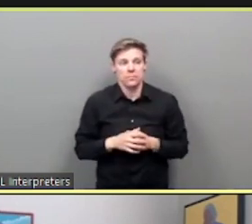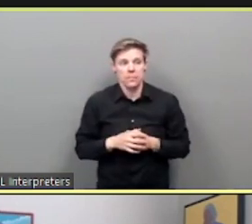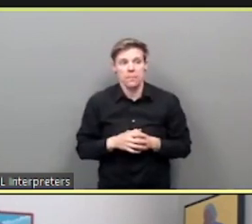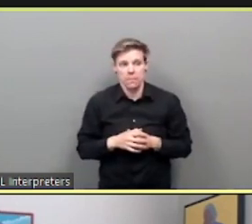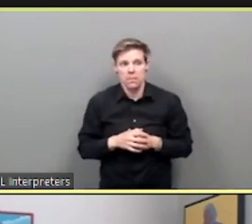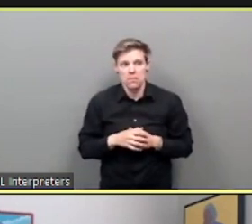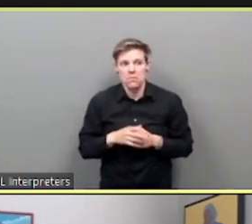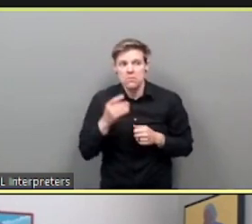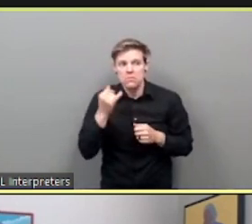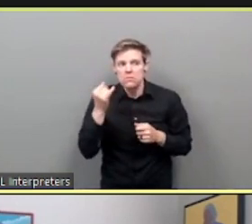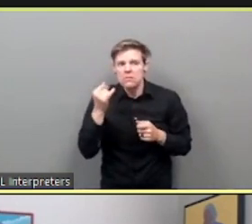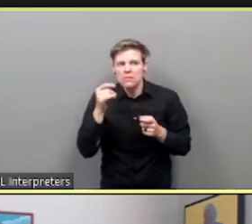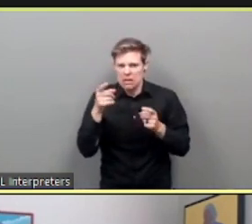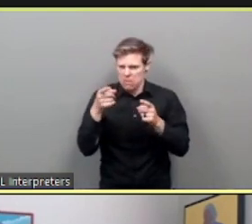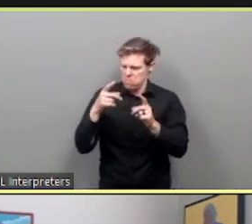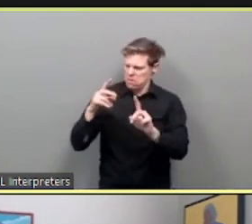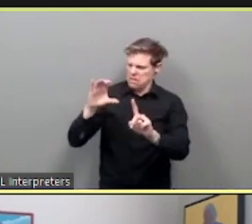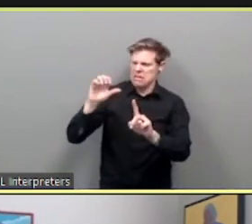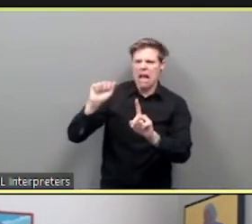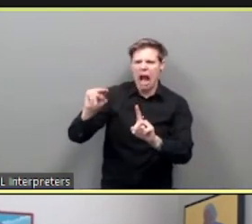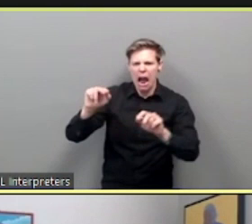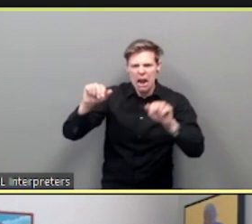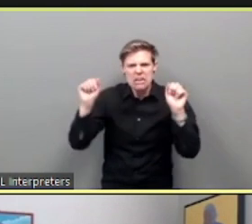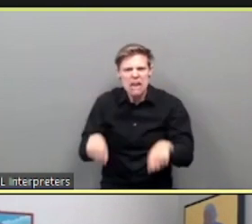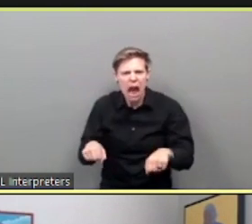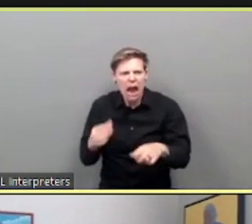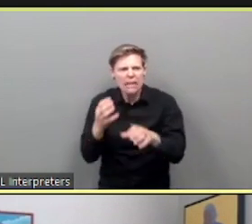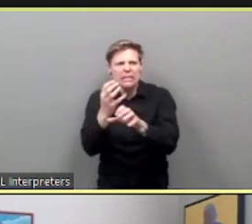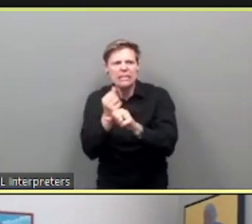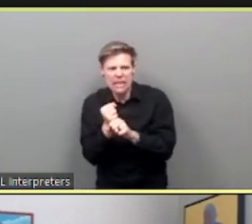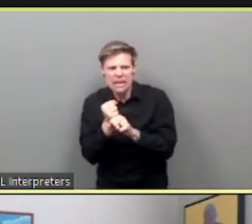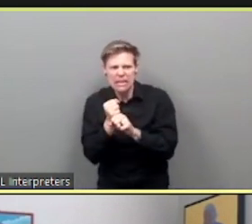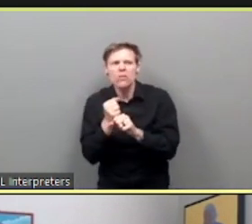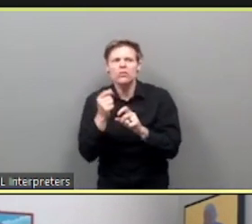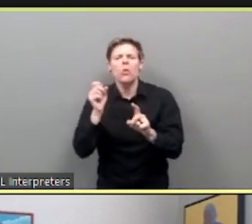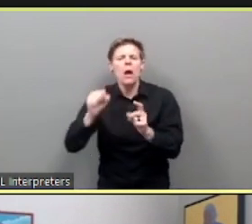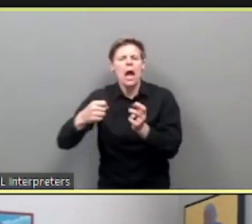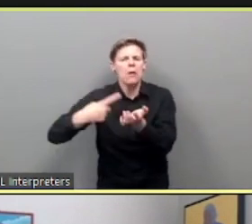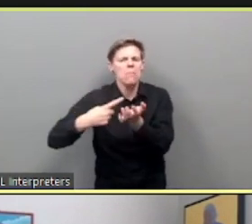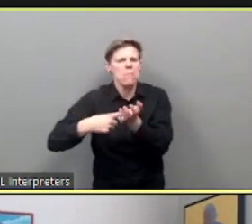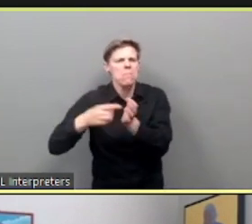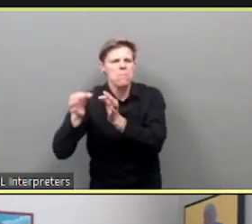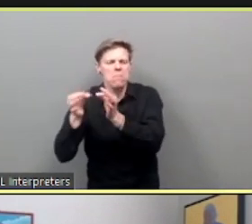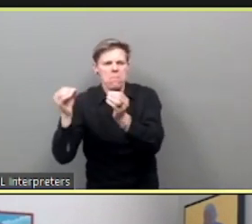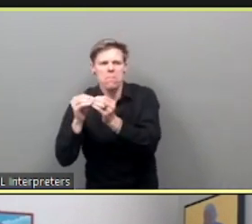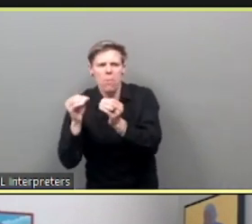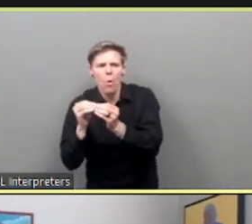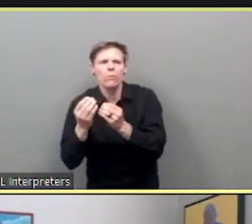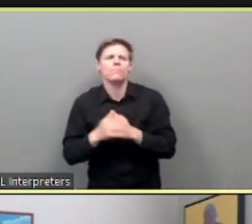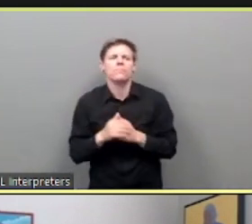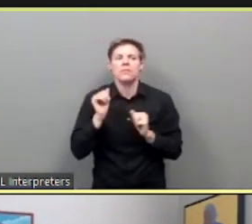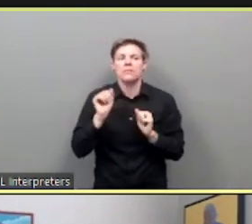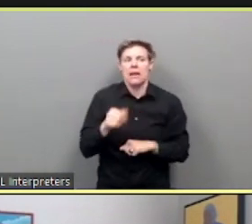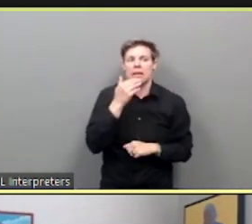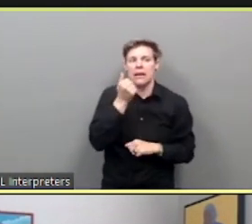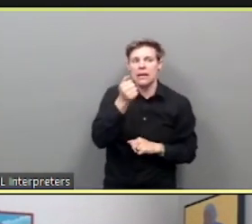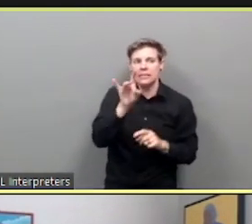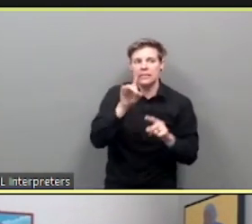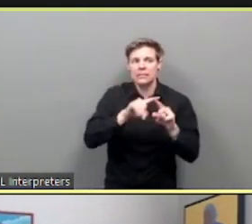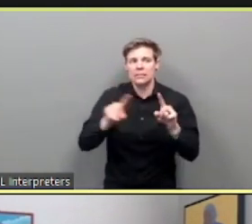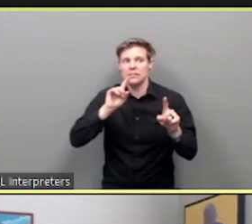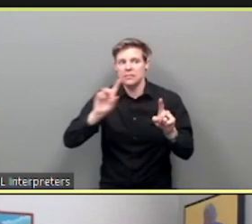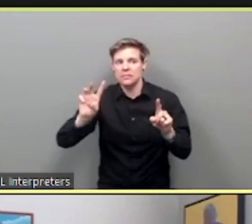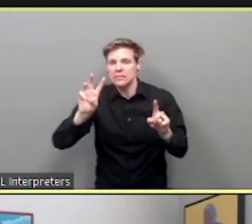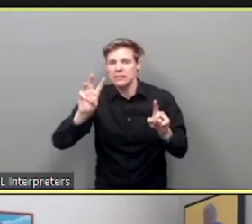but 18 to 49-year-olds with underlying medical conditions, and those 18 to 64 in high-risk occupational